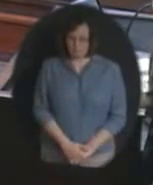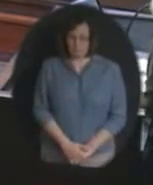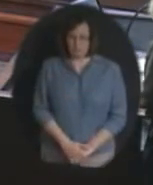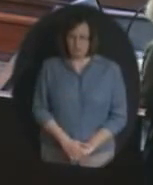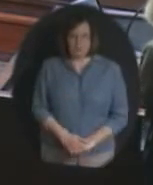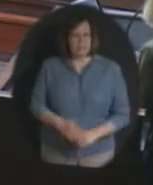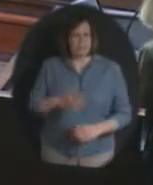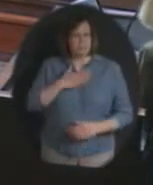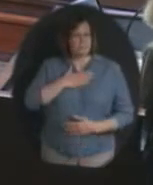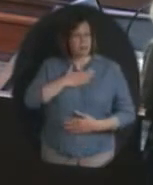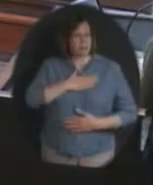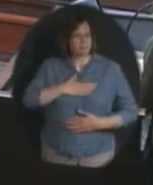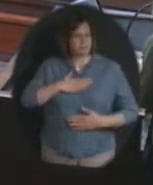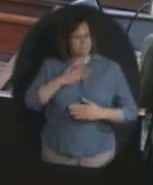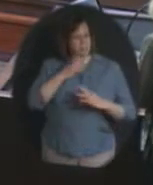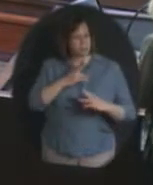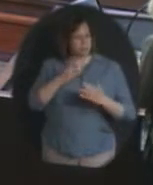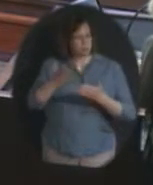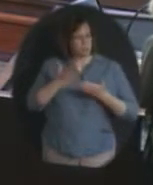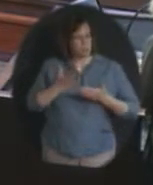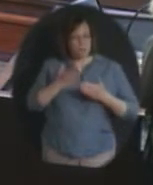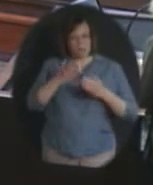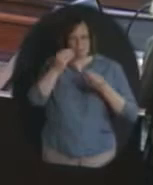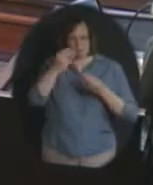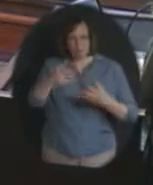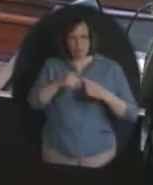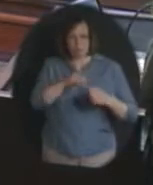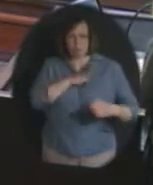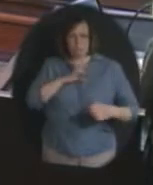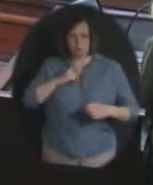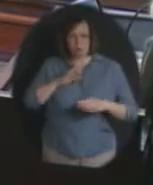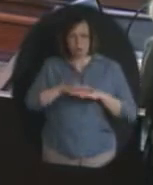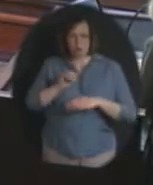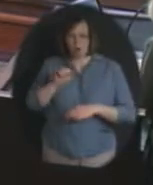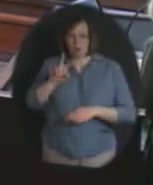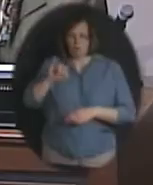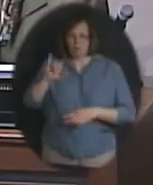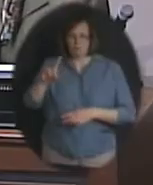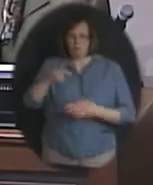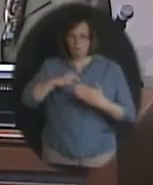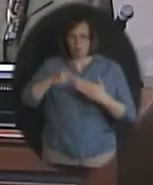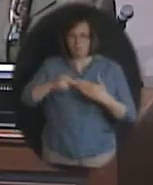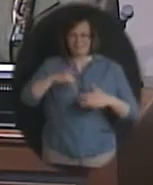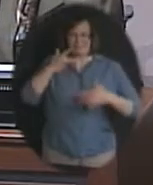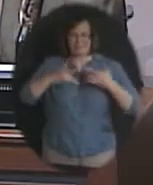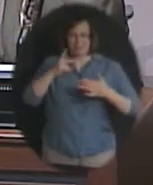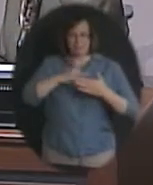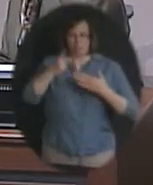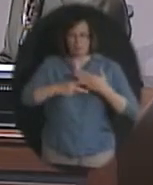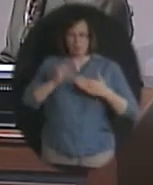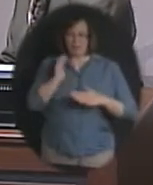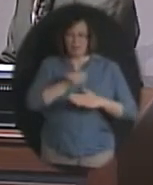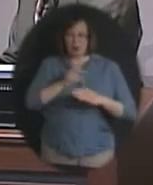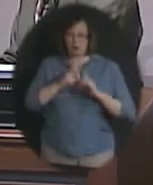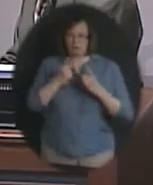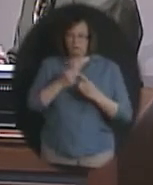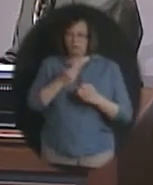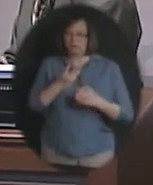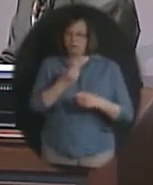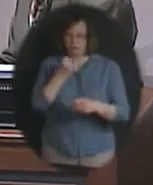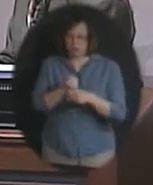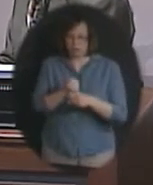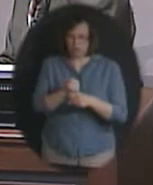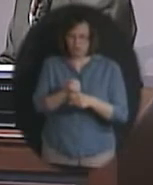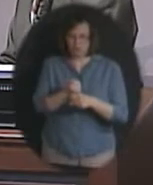Well, it's certainly my pleasure to bring information to the board tonight on our Avid program. This has been an exciting program in our district for several years, though